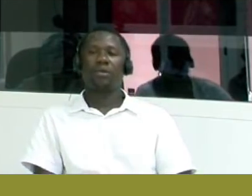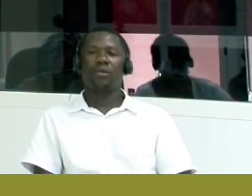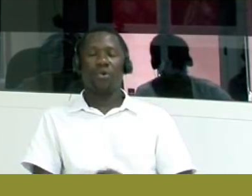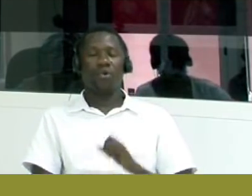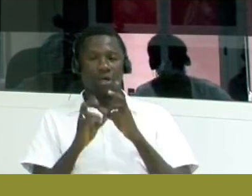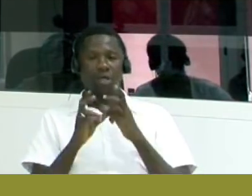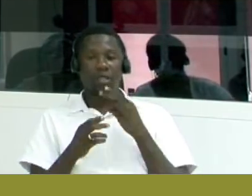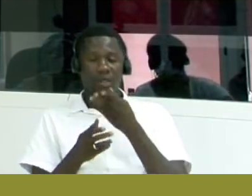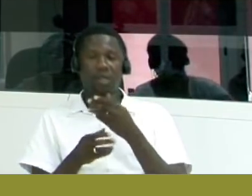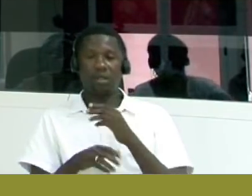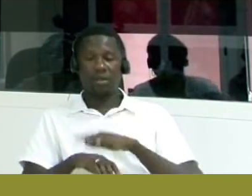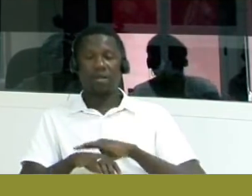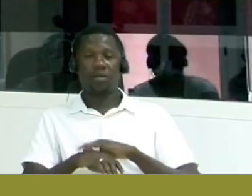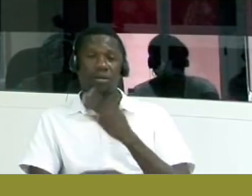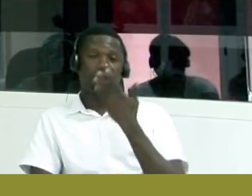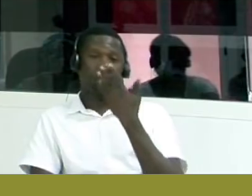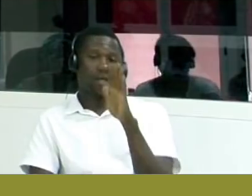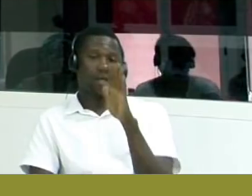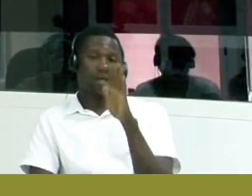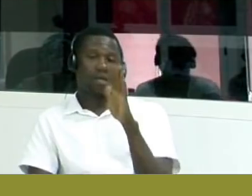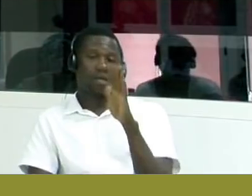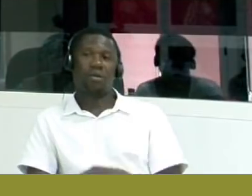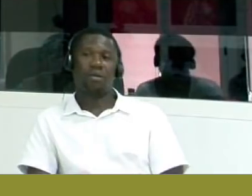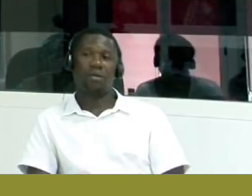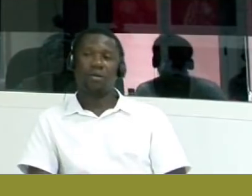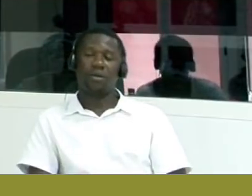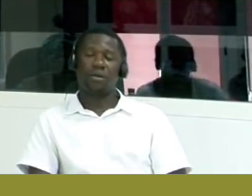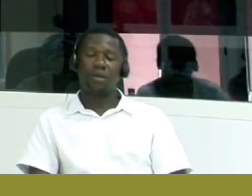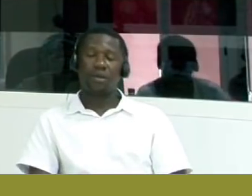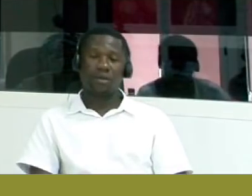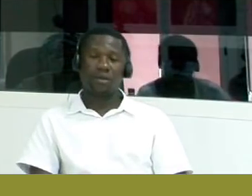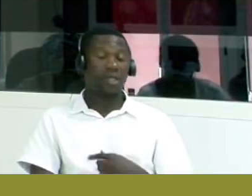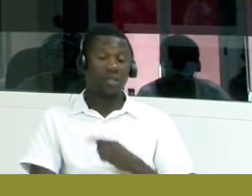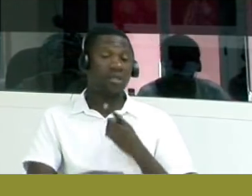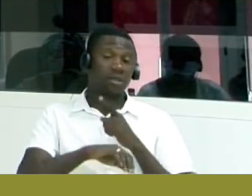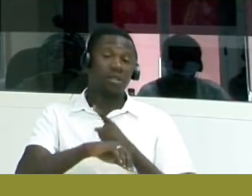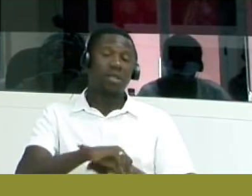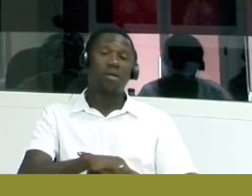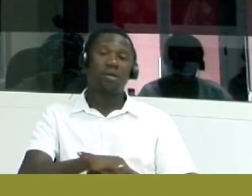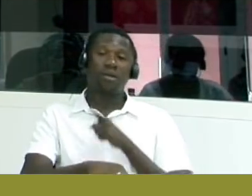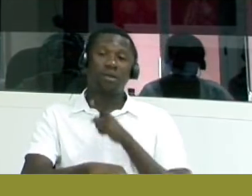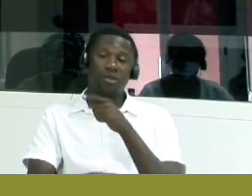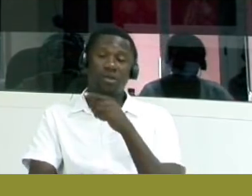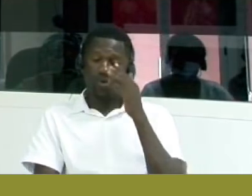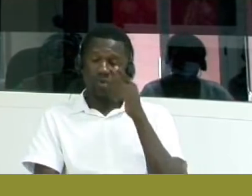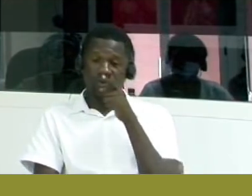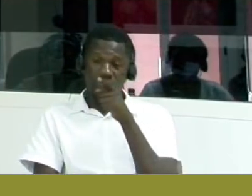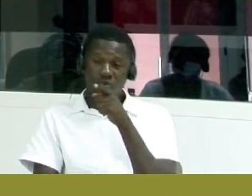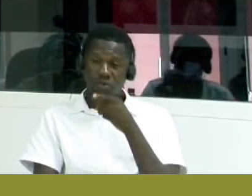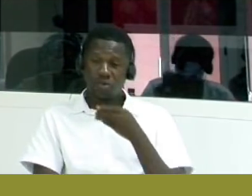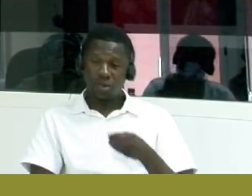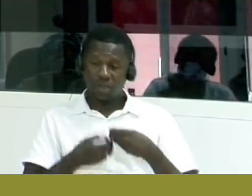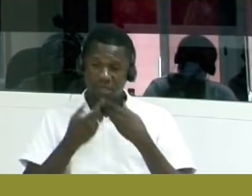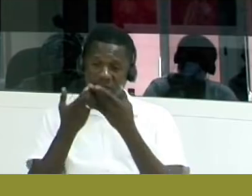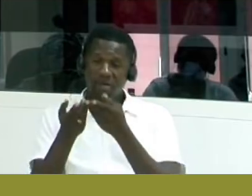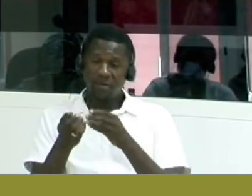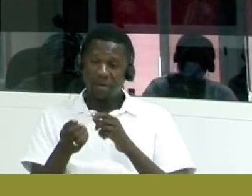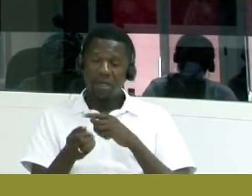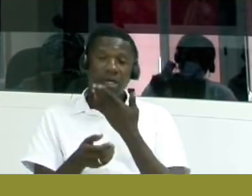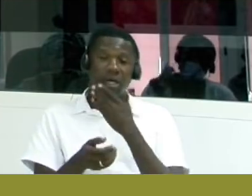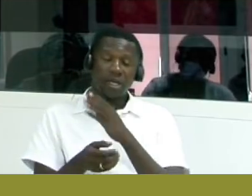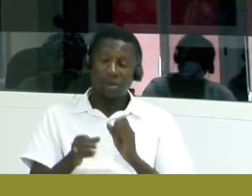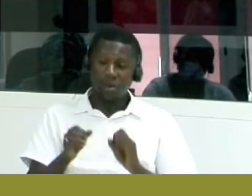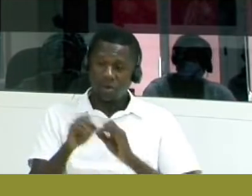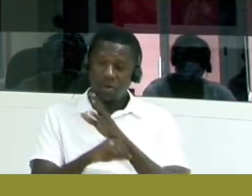a.m. All right? At this stage, did you give any order